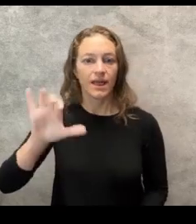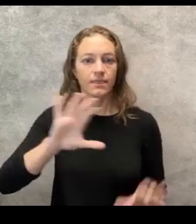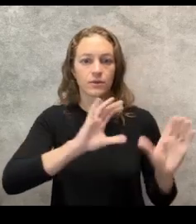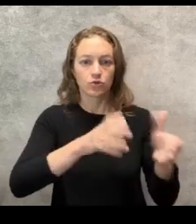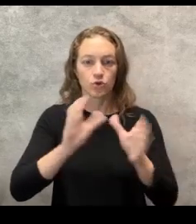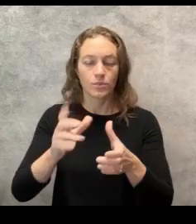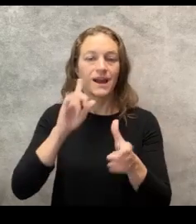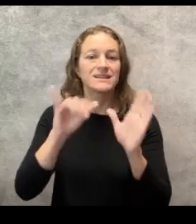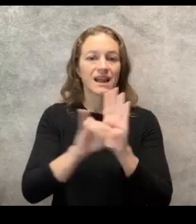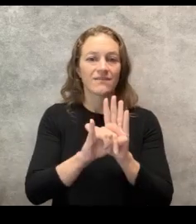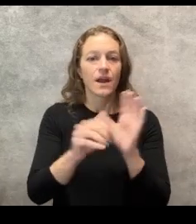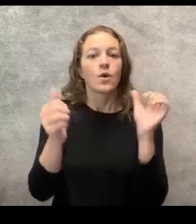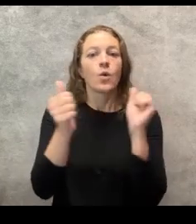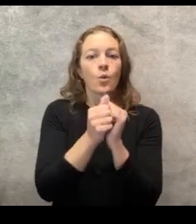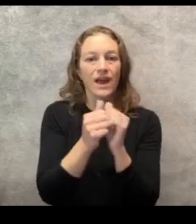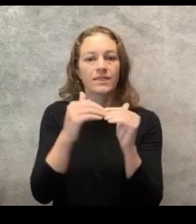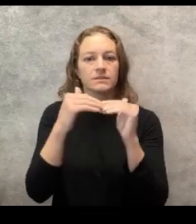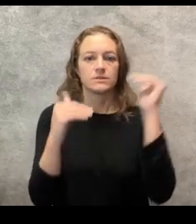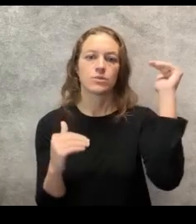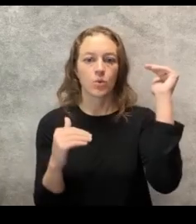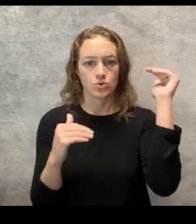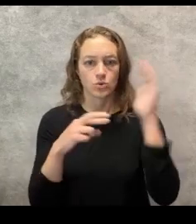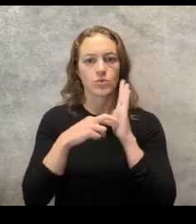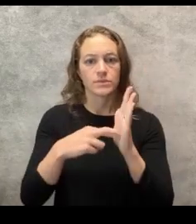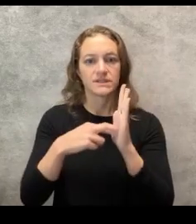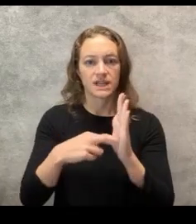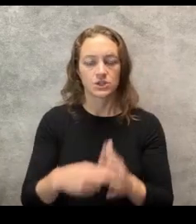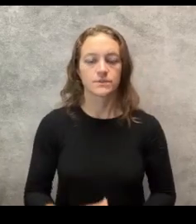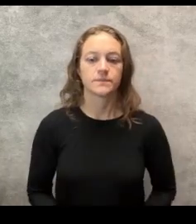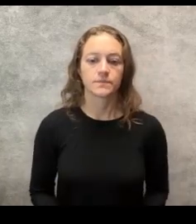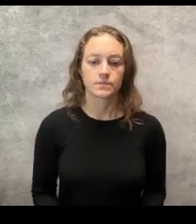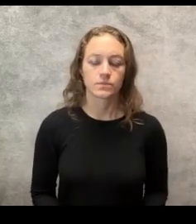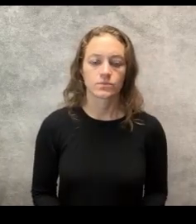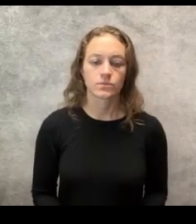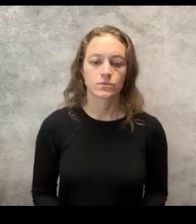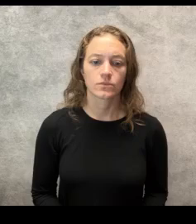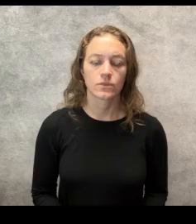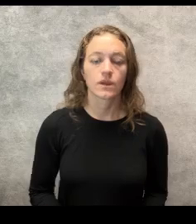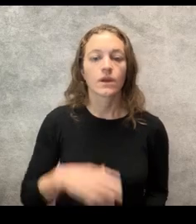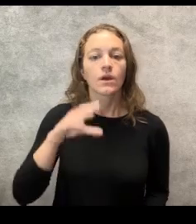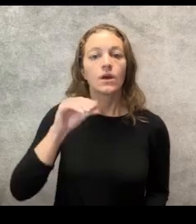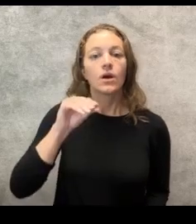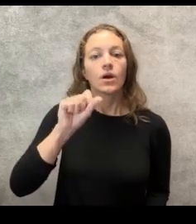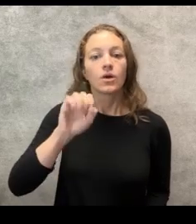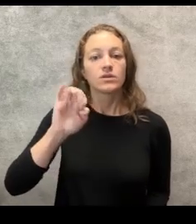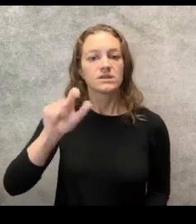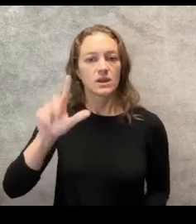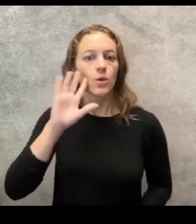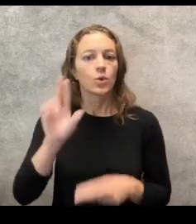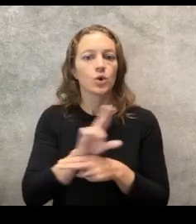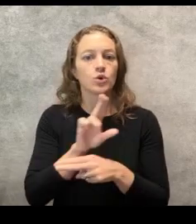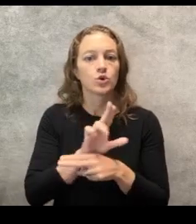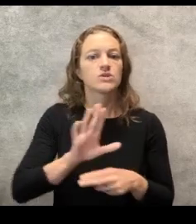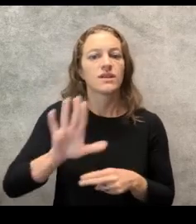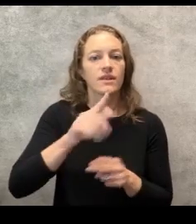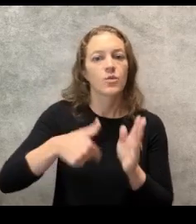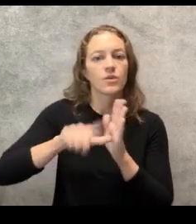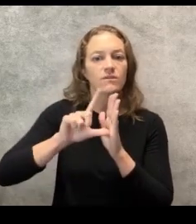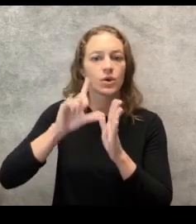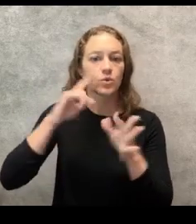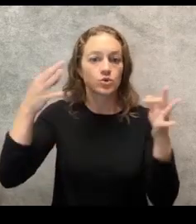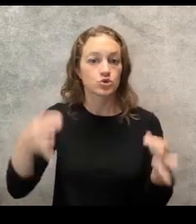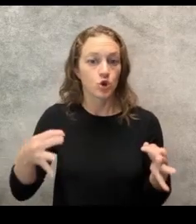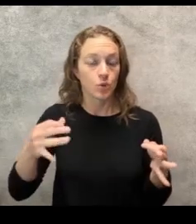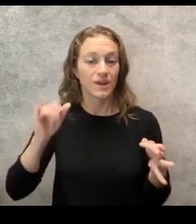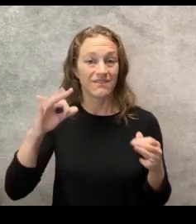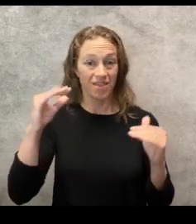a disproportionate representation. The OSEAL uses this review to determine if the